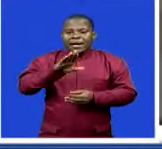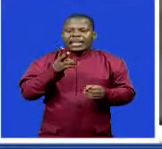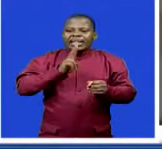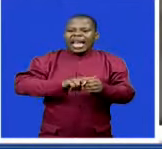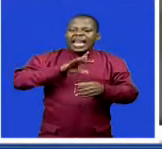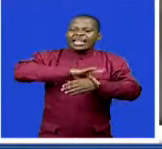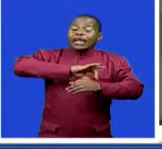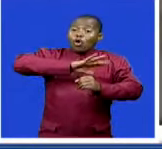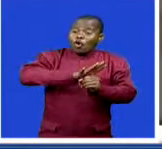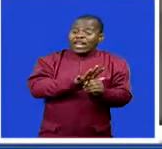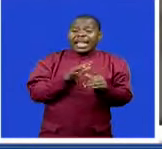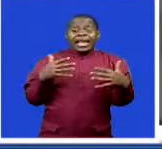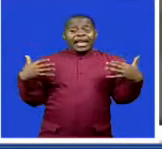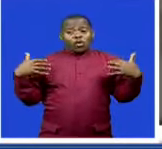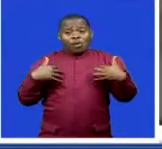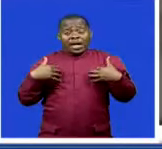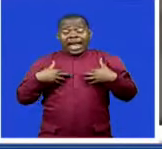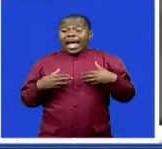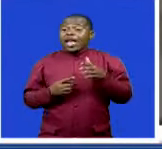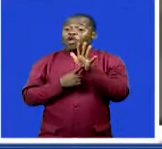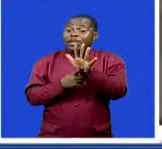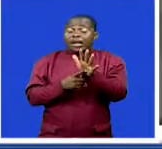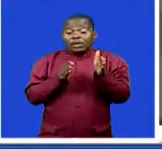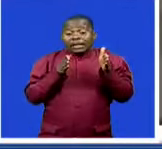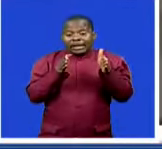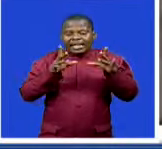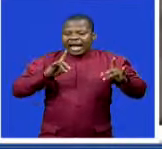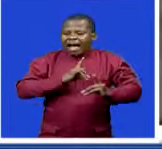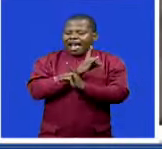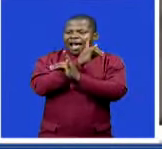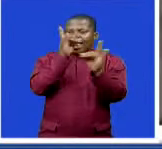expose into letiningi tetempilo lebetsele tingakahlele mbiseke kahle